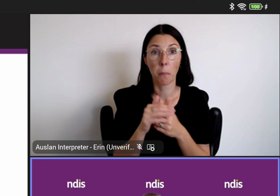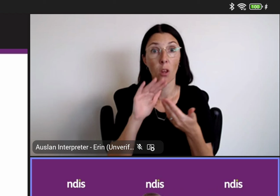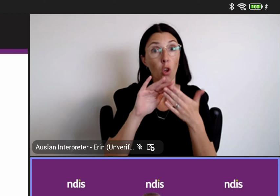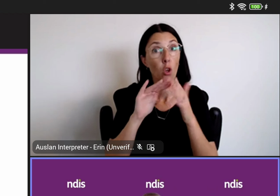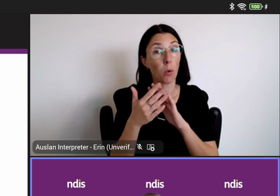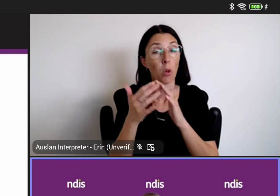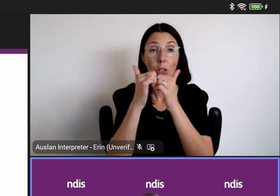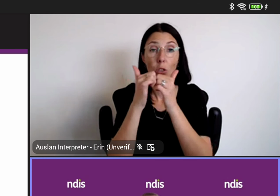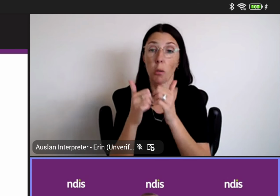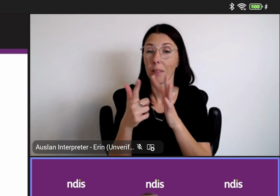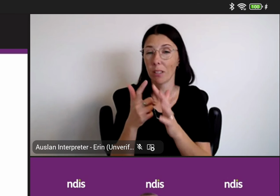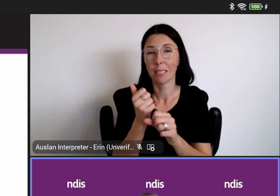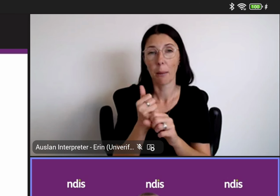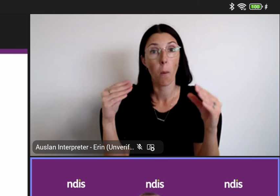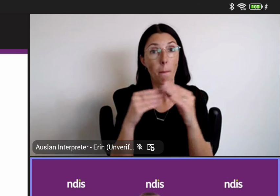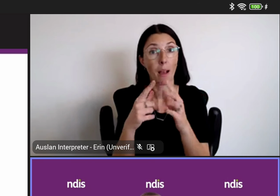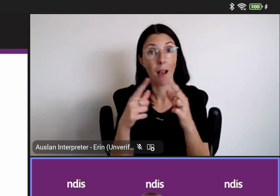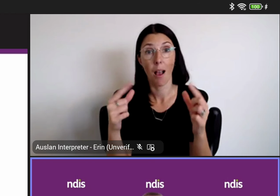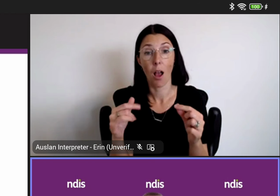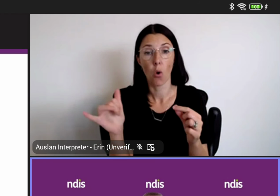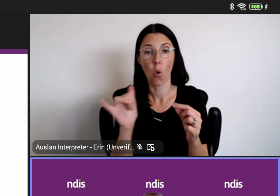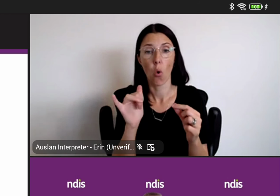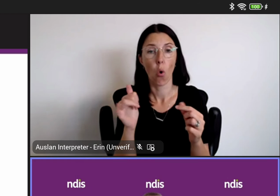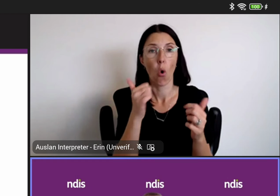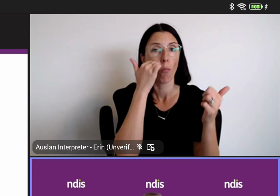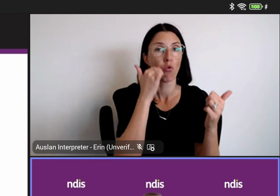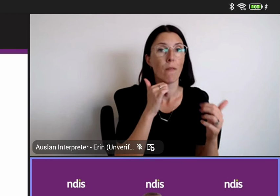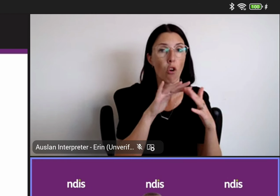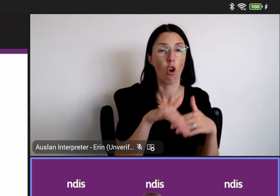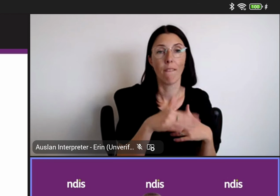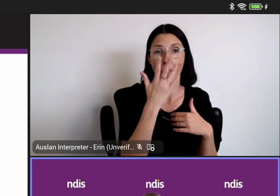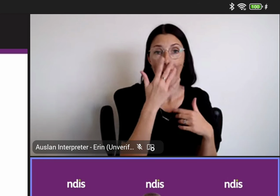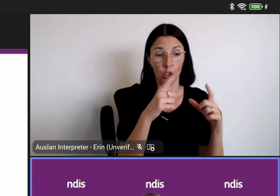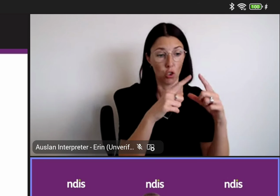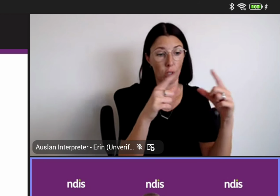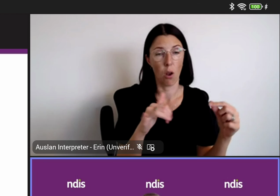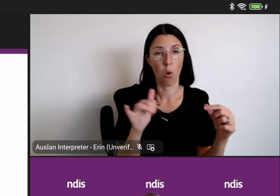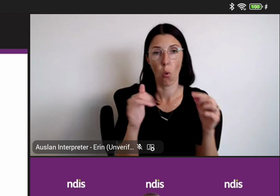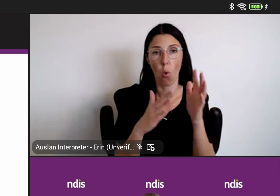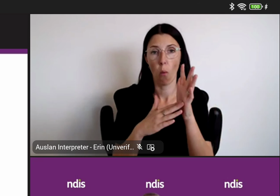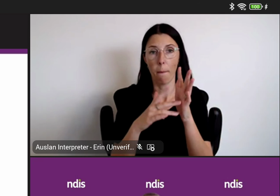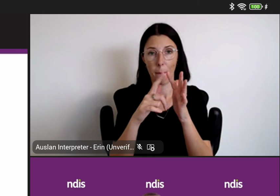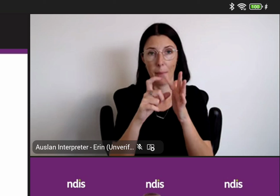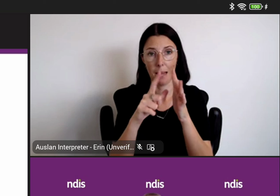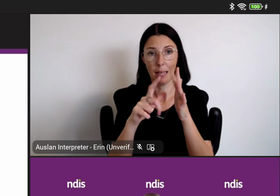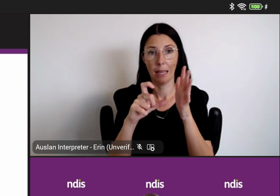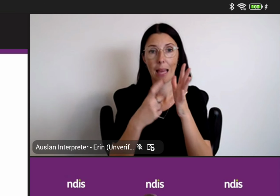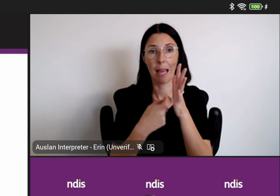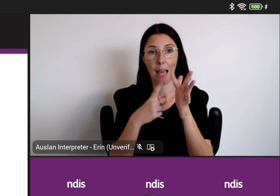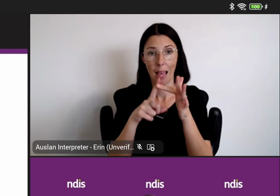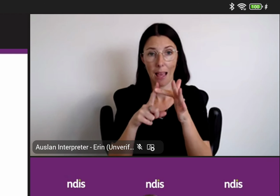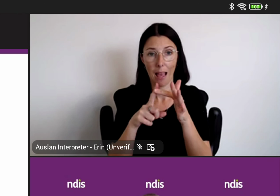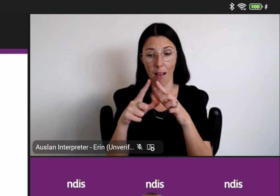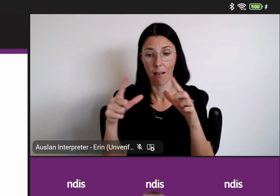card, proof of age, Medicare card, or Australian driver's licence.